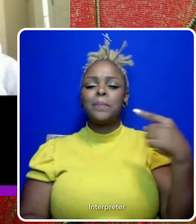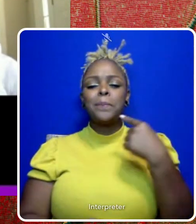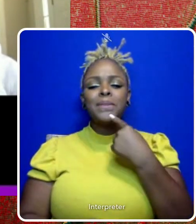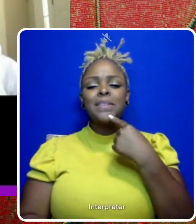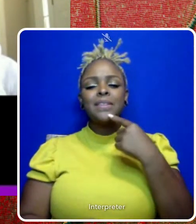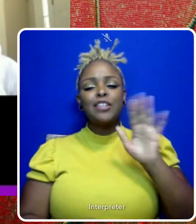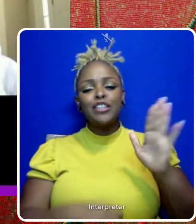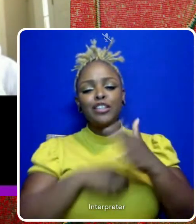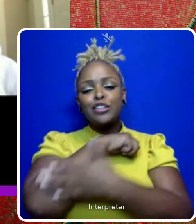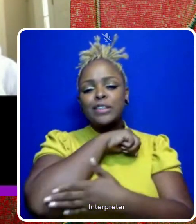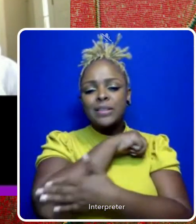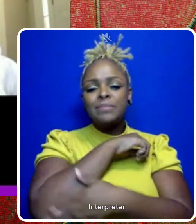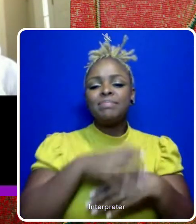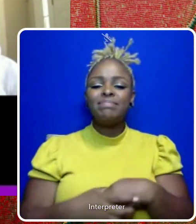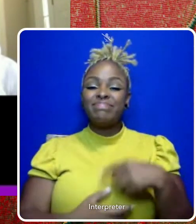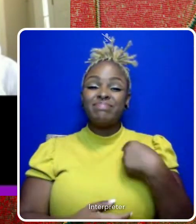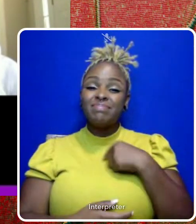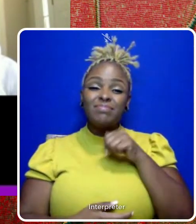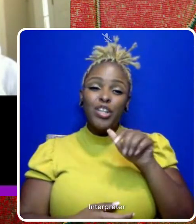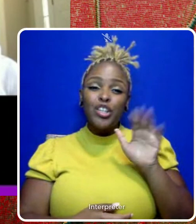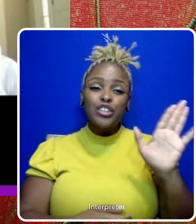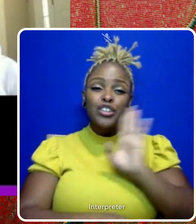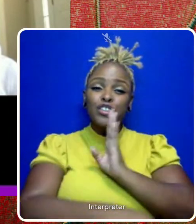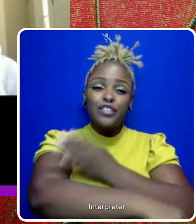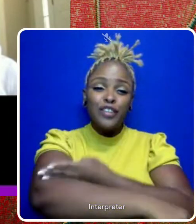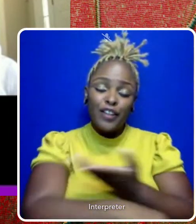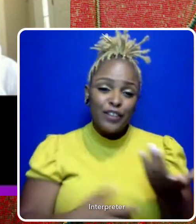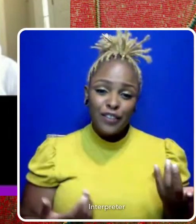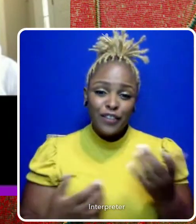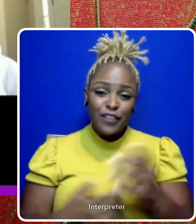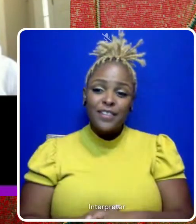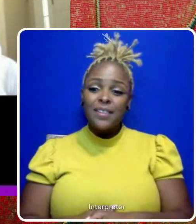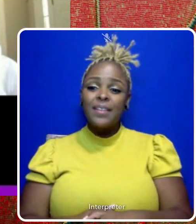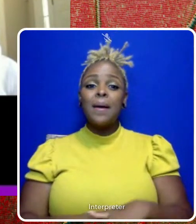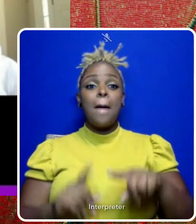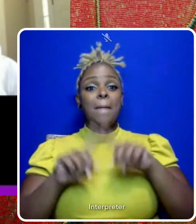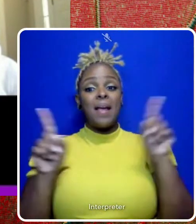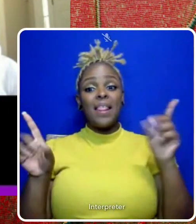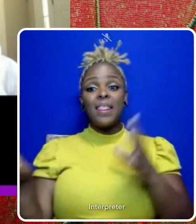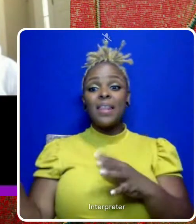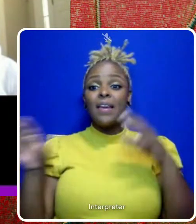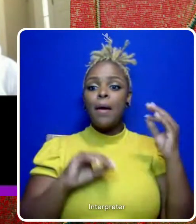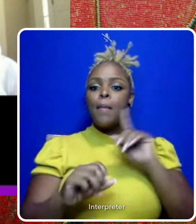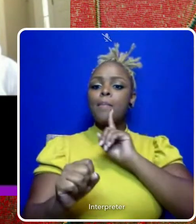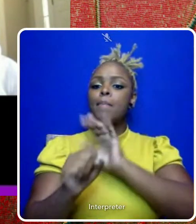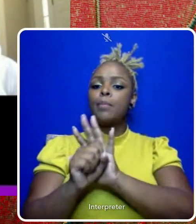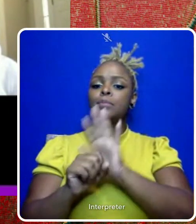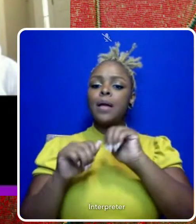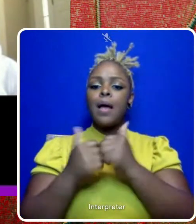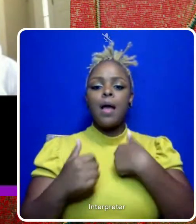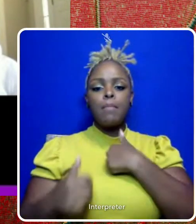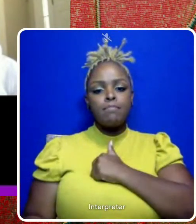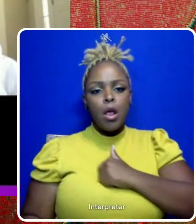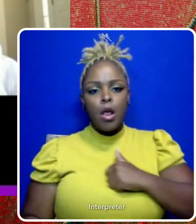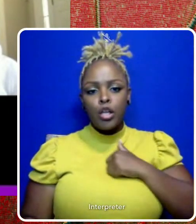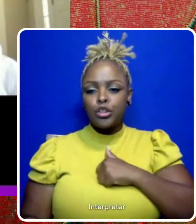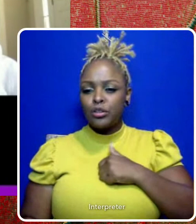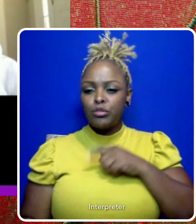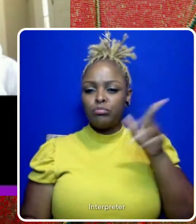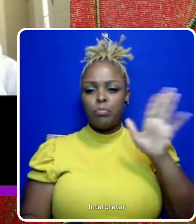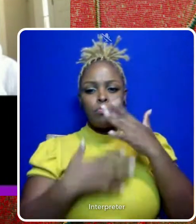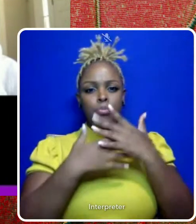what leaving promised her. How do I apologize for the blood? Of bright American possibilities. My